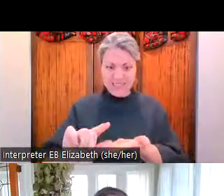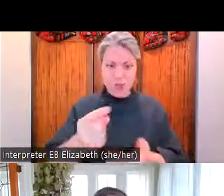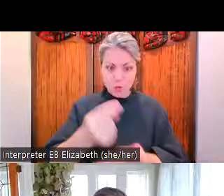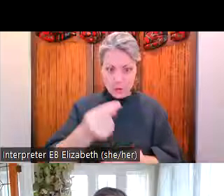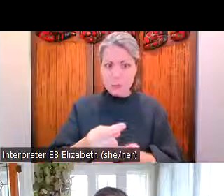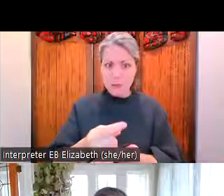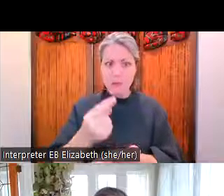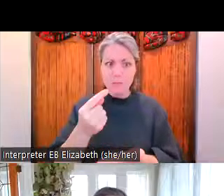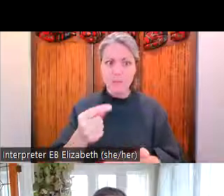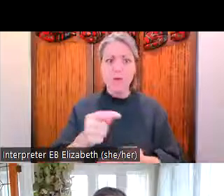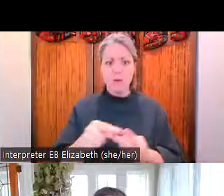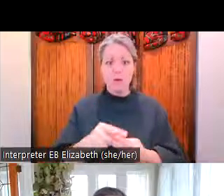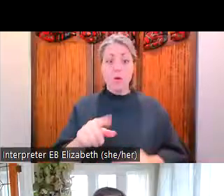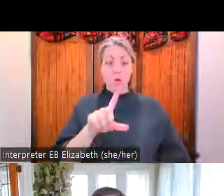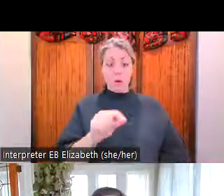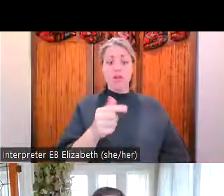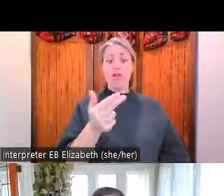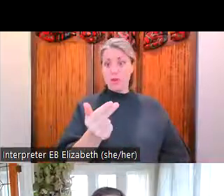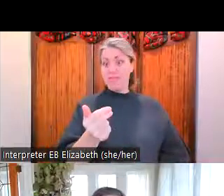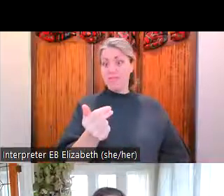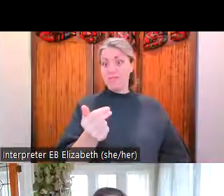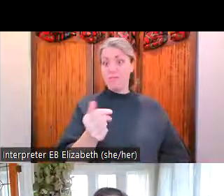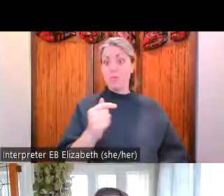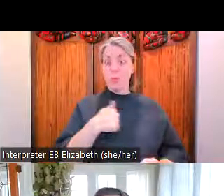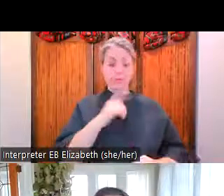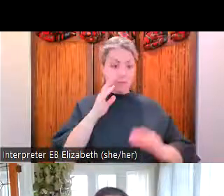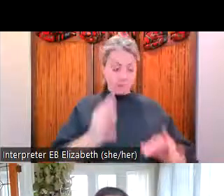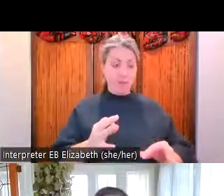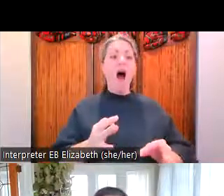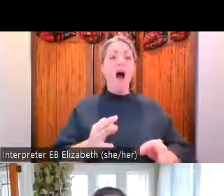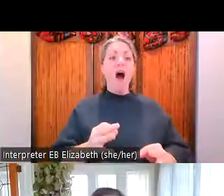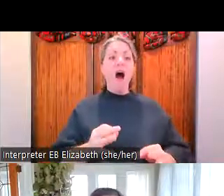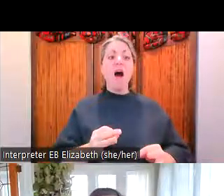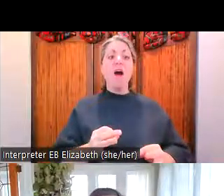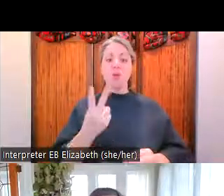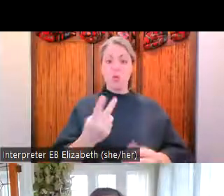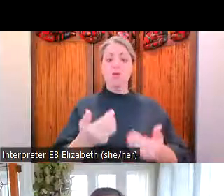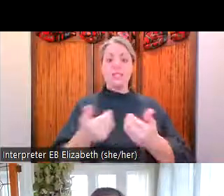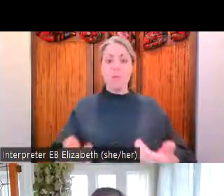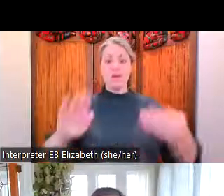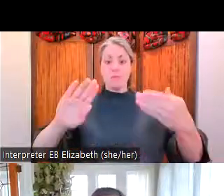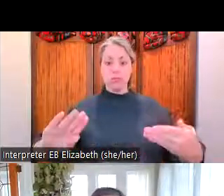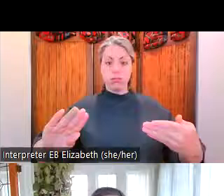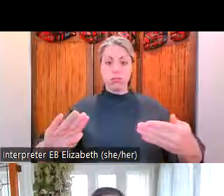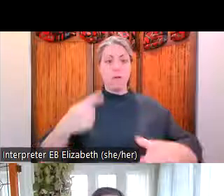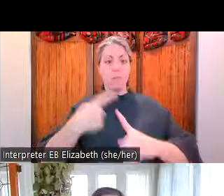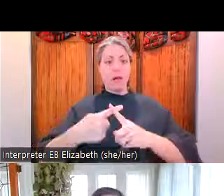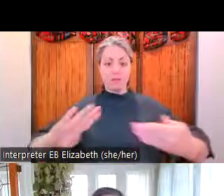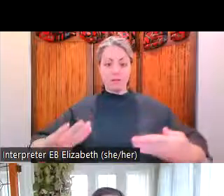2013, we can now diagnose ADHD and autism. They can co-occur. They're not one or the other. They can actually exist together mutually.